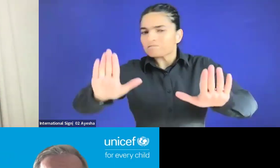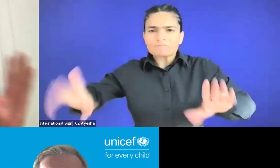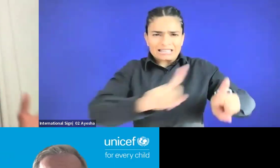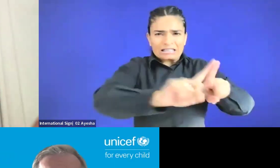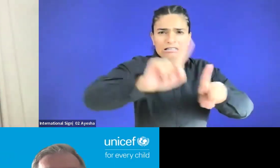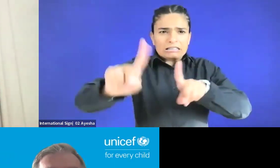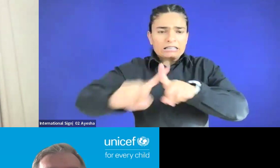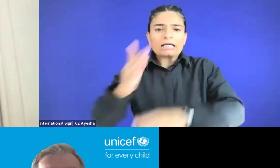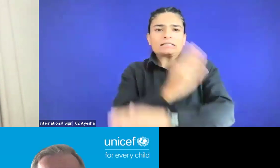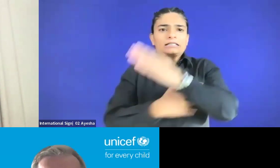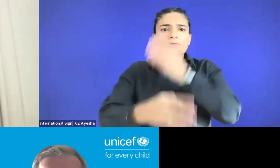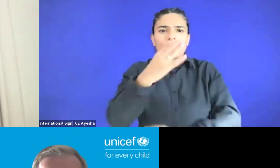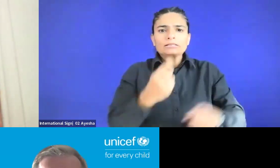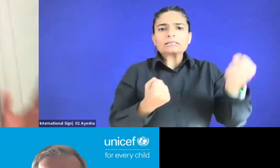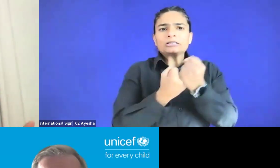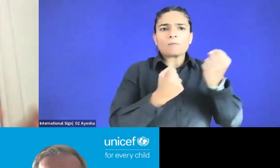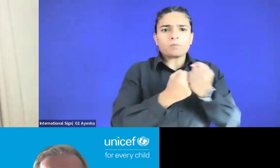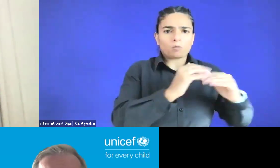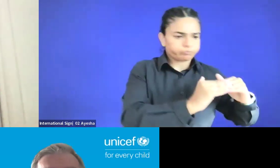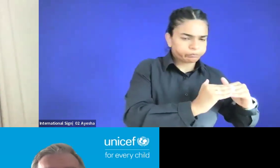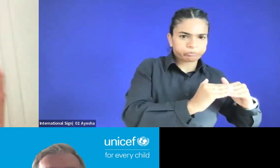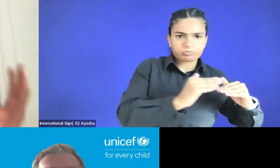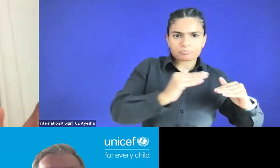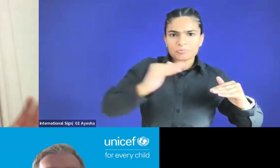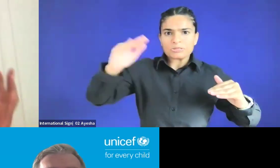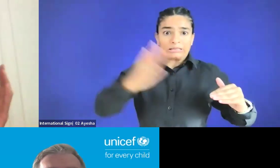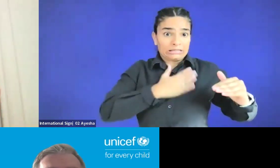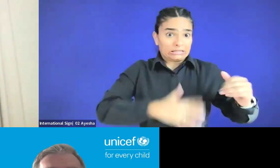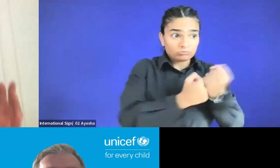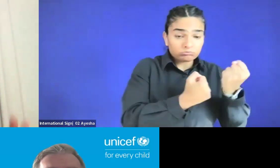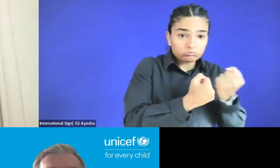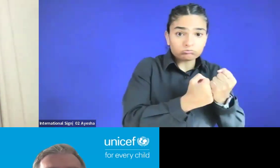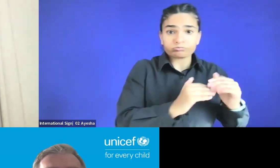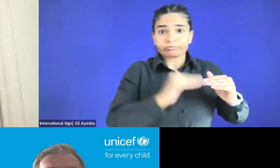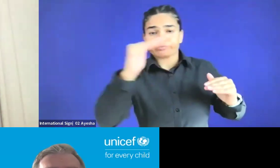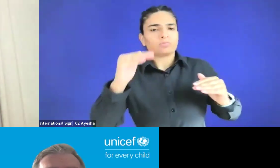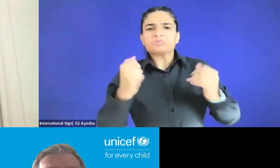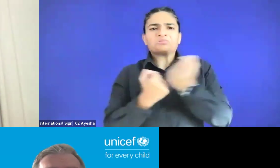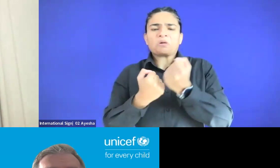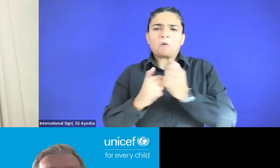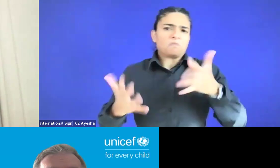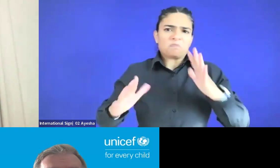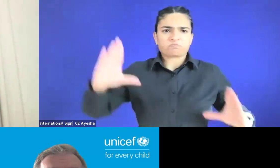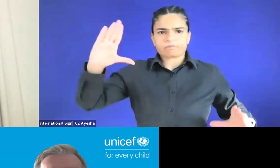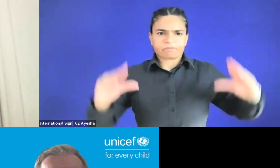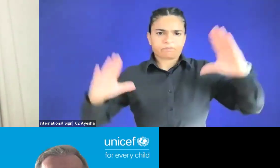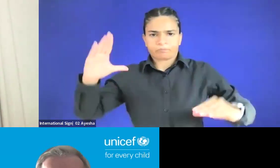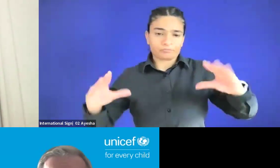So in total, we have 17 packages of support.